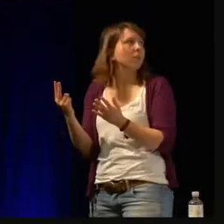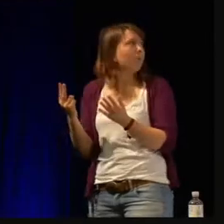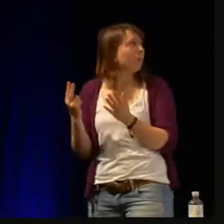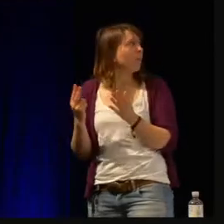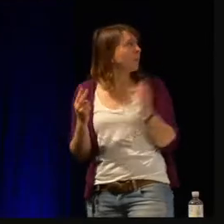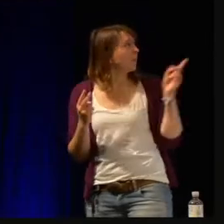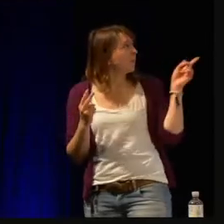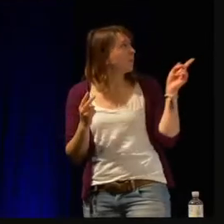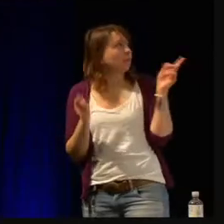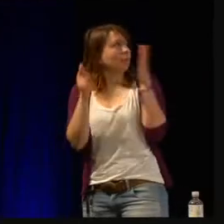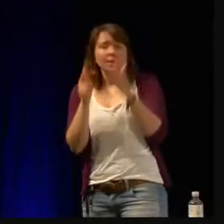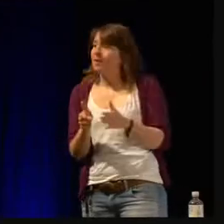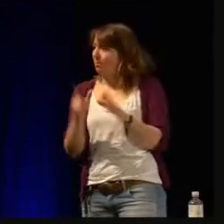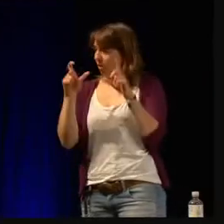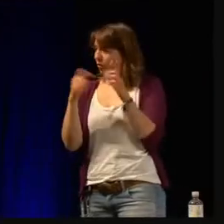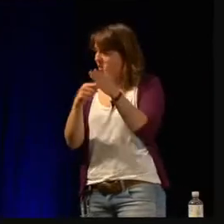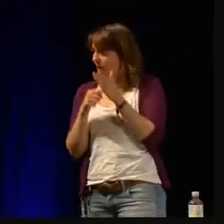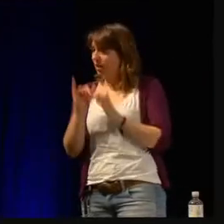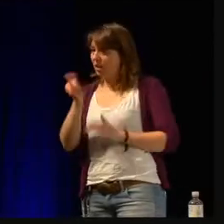of Chinese citizens.